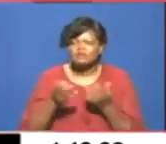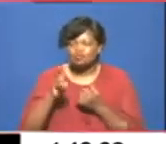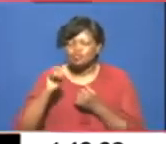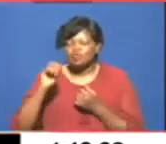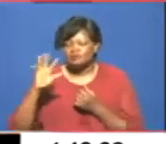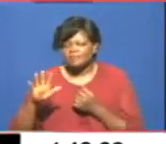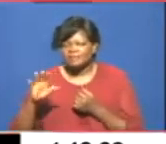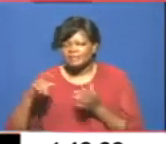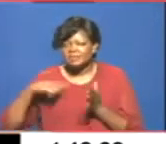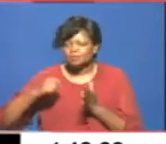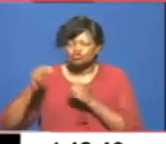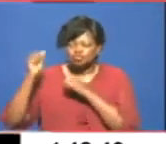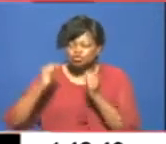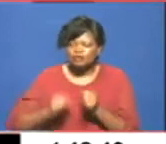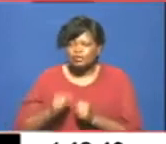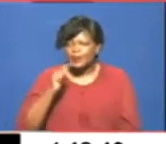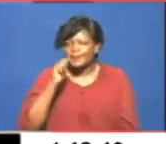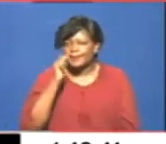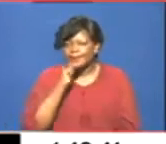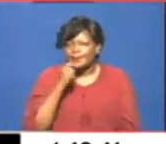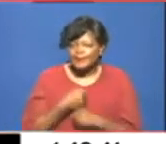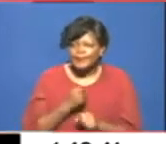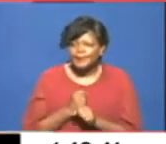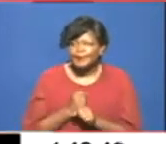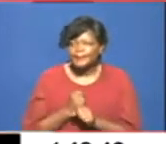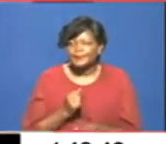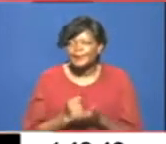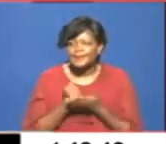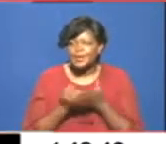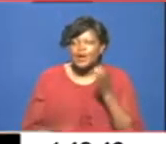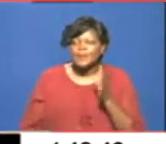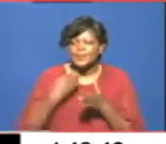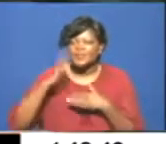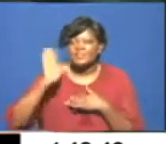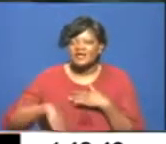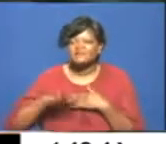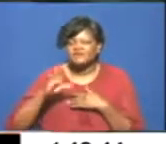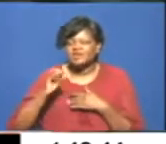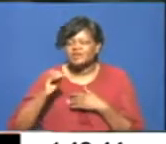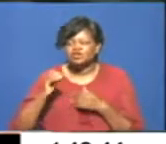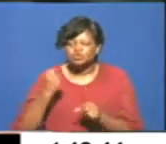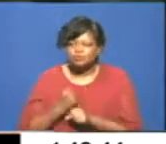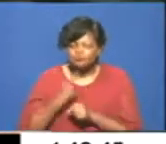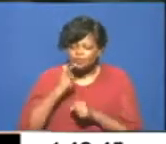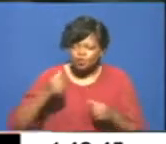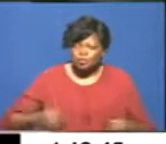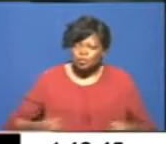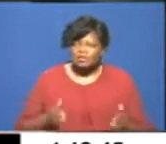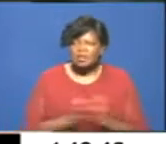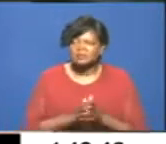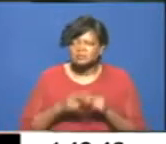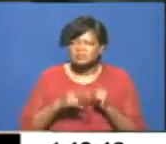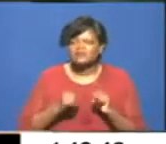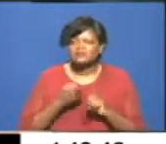industrialization strategy of Tanzania will be made, helping create more than 500 jobs for talented youths and technical engineers in the first